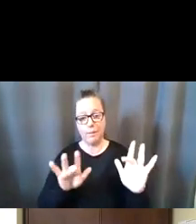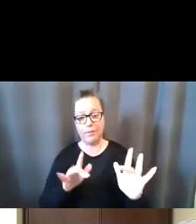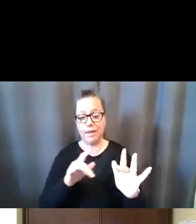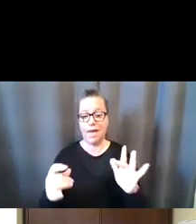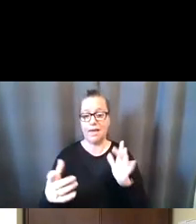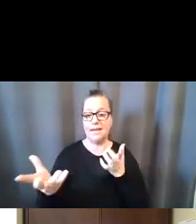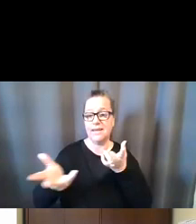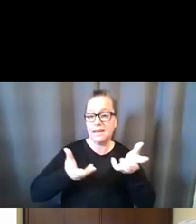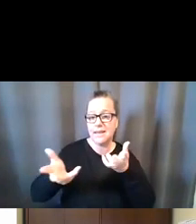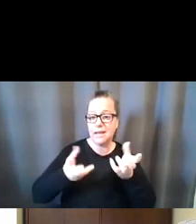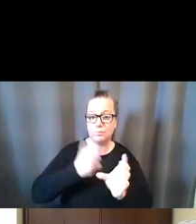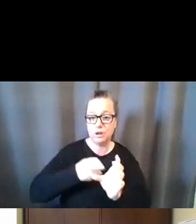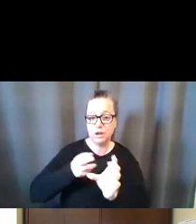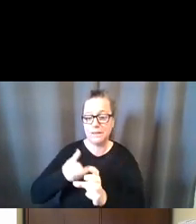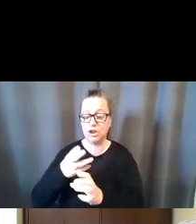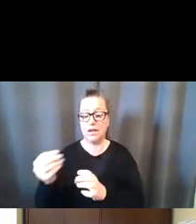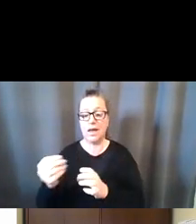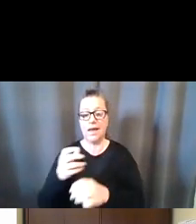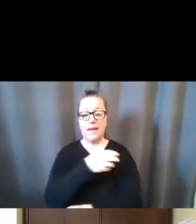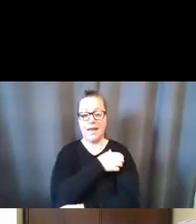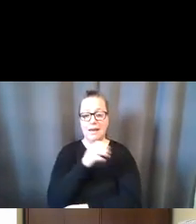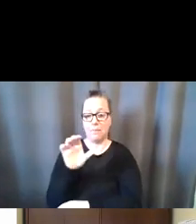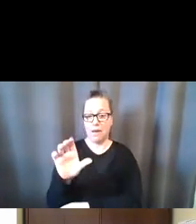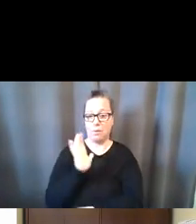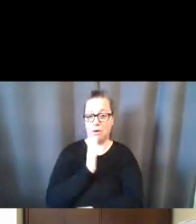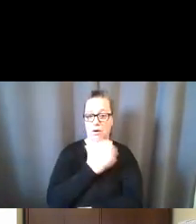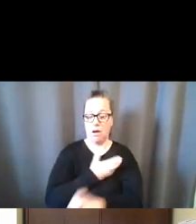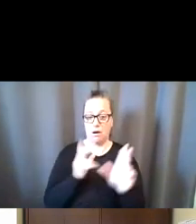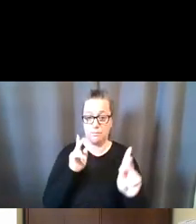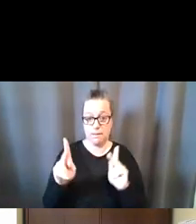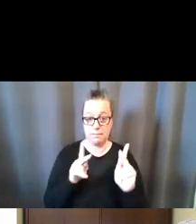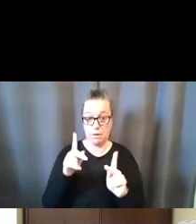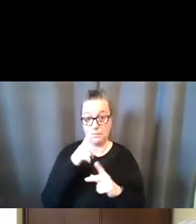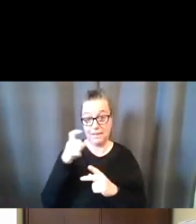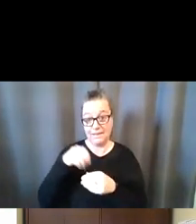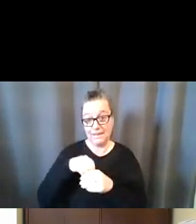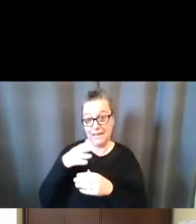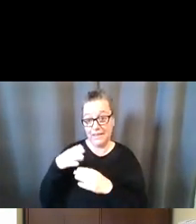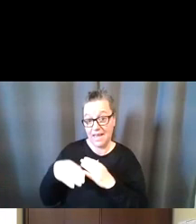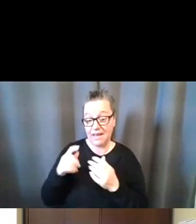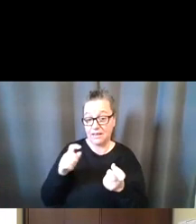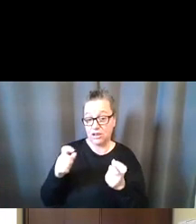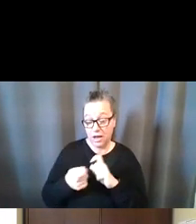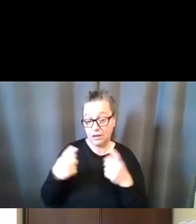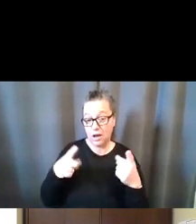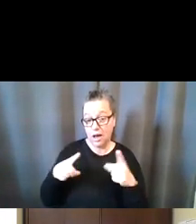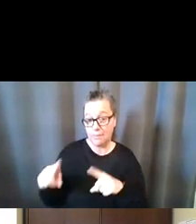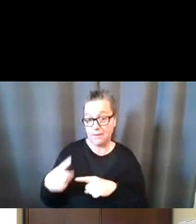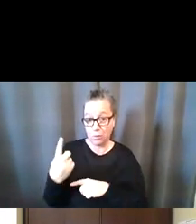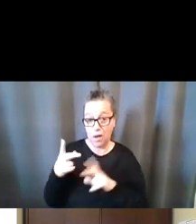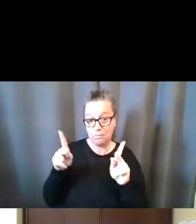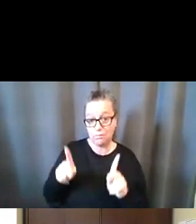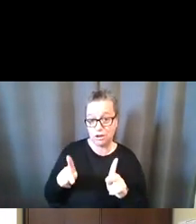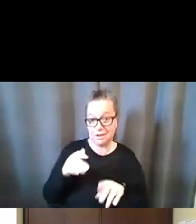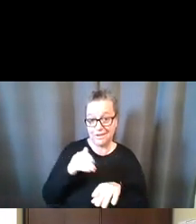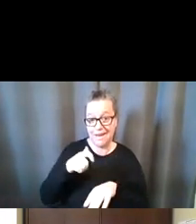engage participation, and ultimately empower our people. Because in the end, change comes to life one person at a